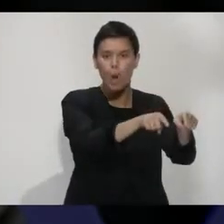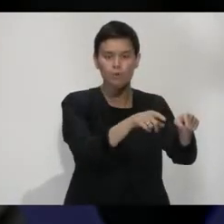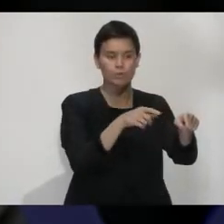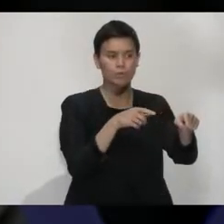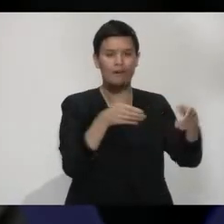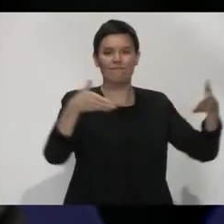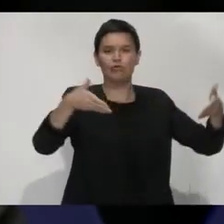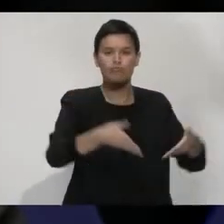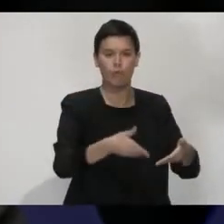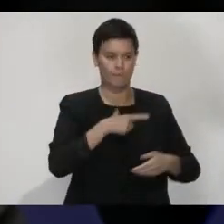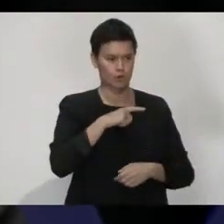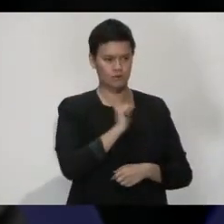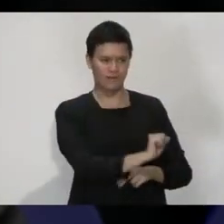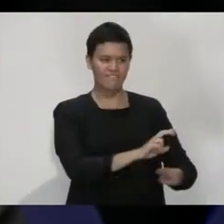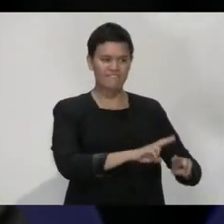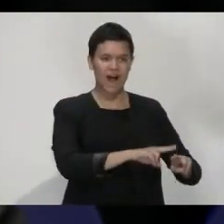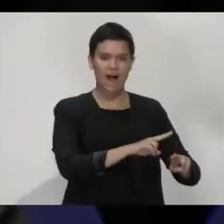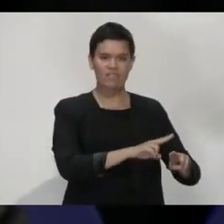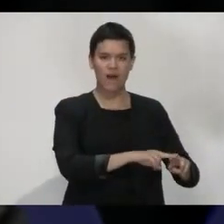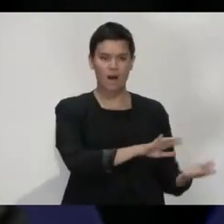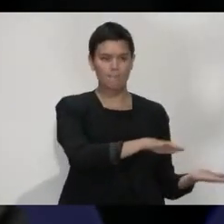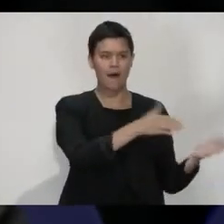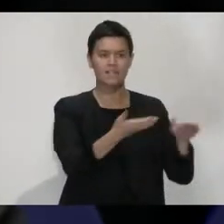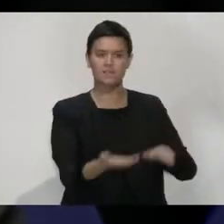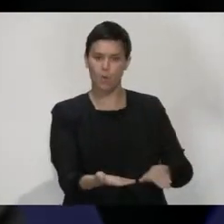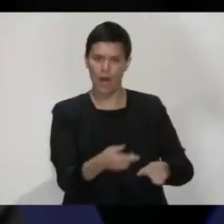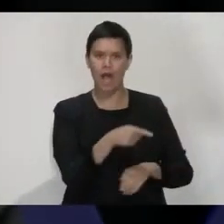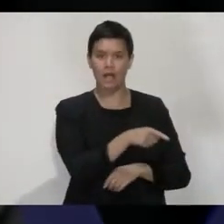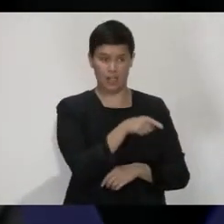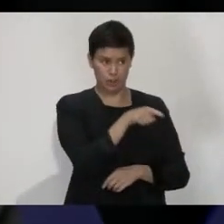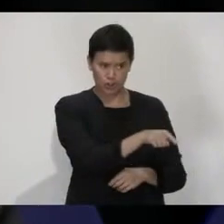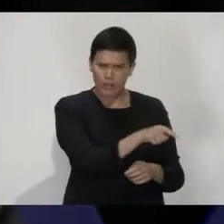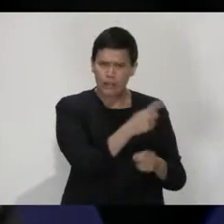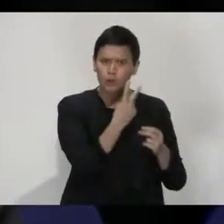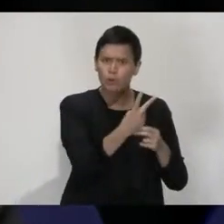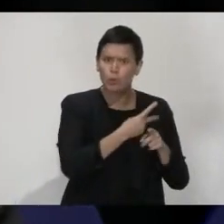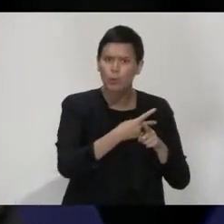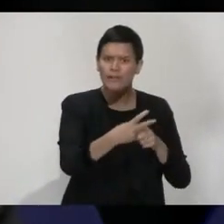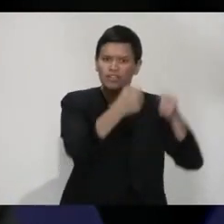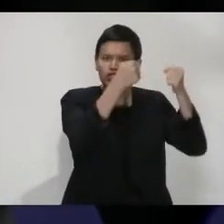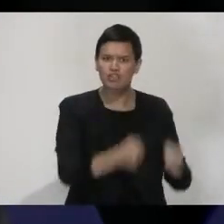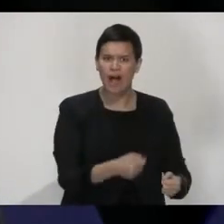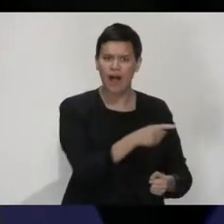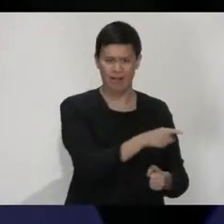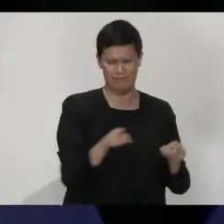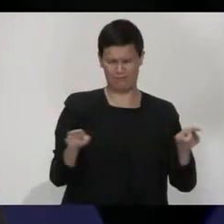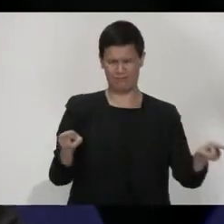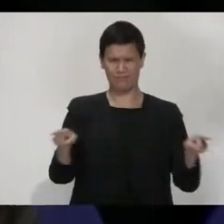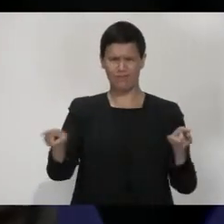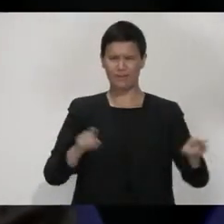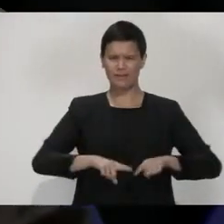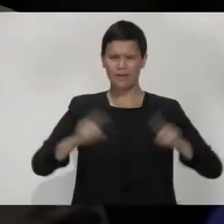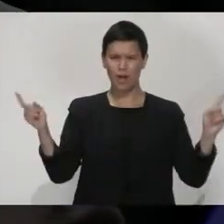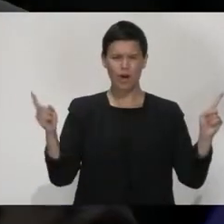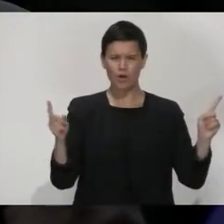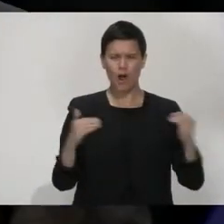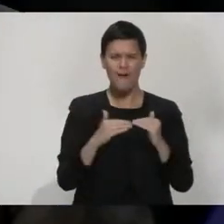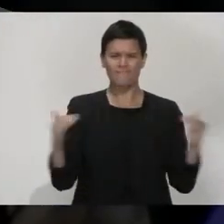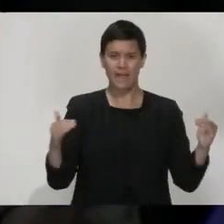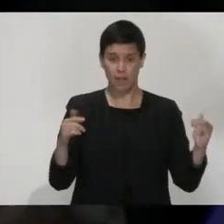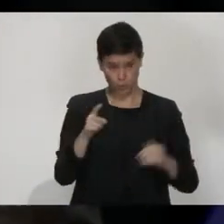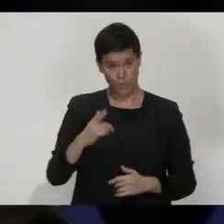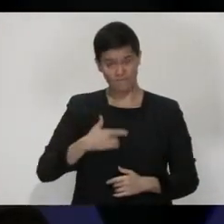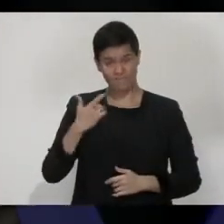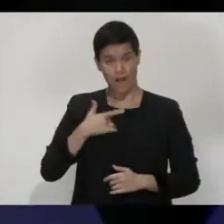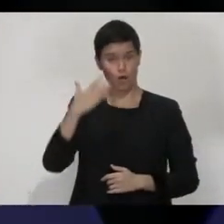time. Does that comparison seem unfair to you, and do you see threads of institutional racism